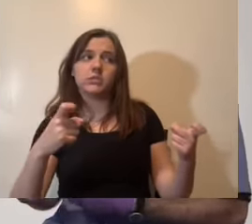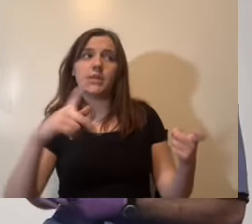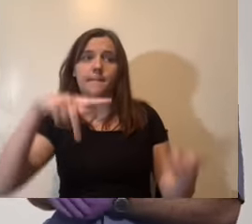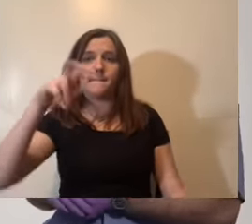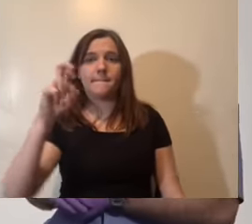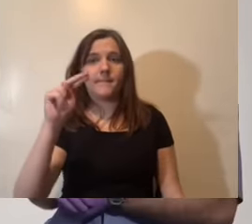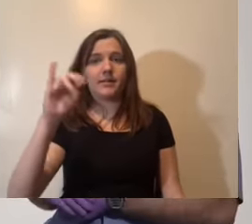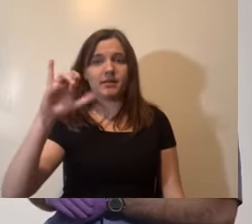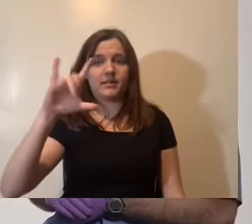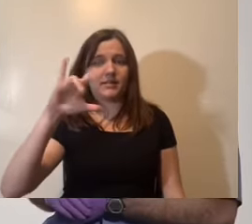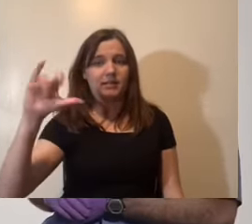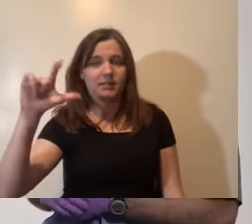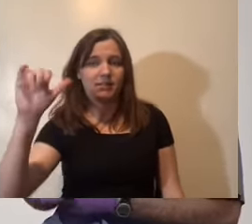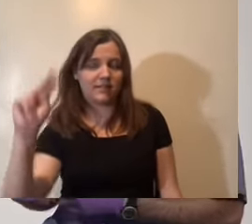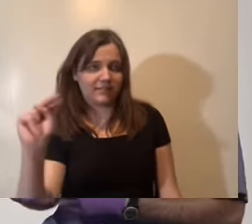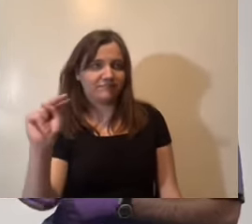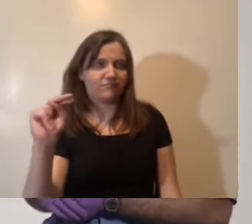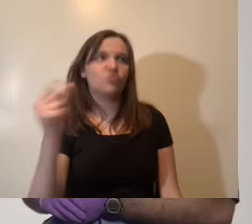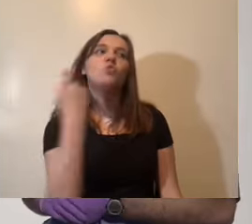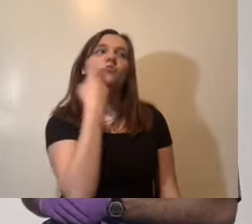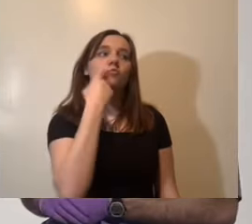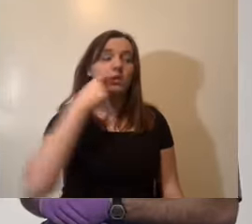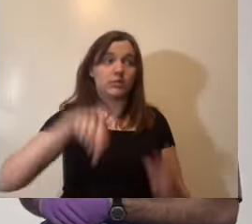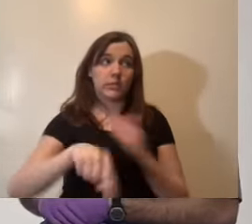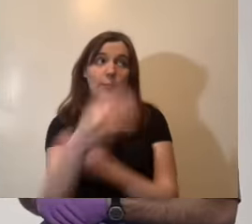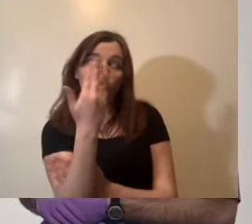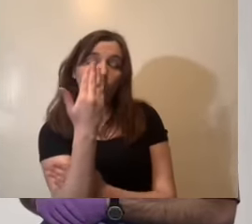on the couch watching TV when this attack happened.